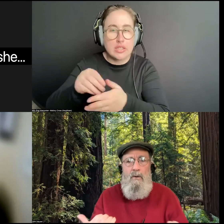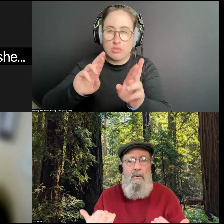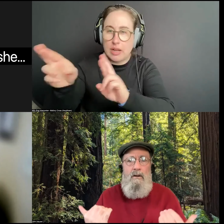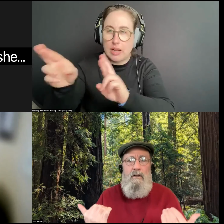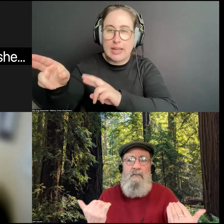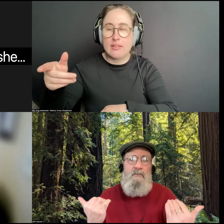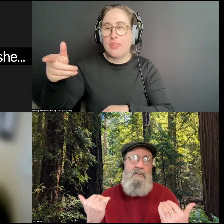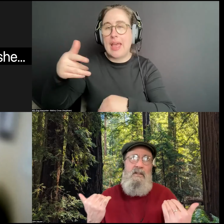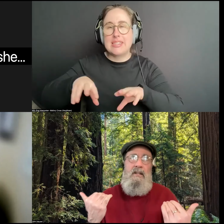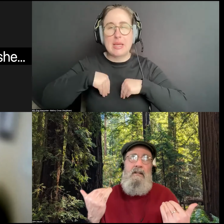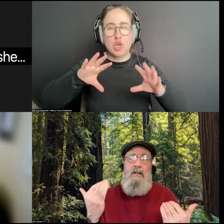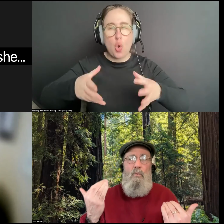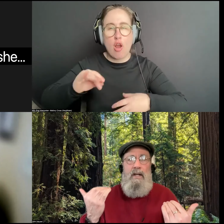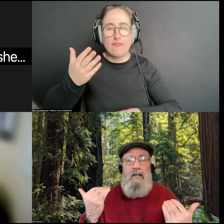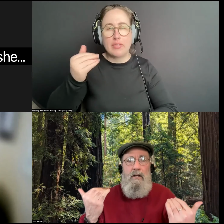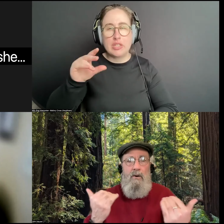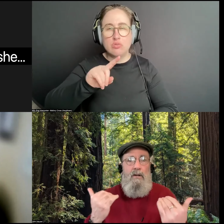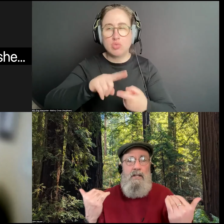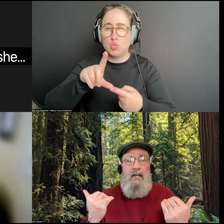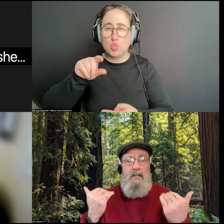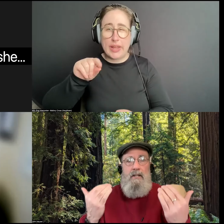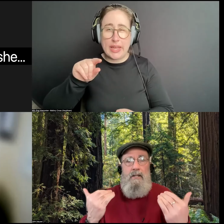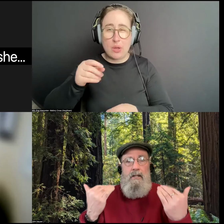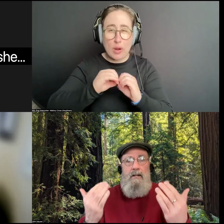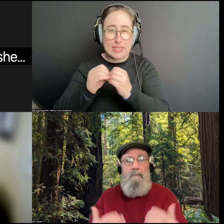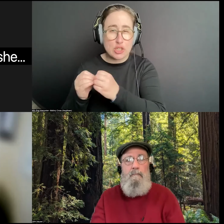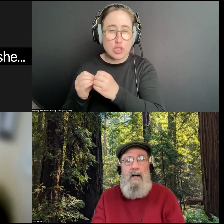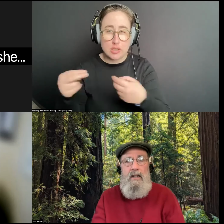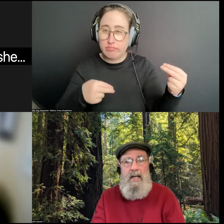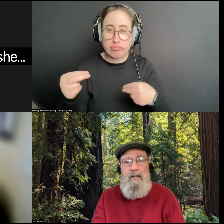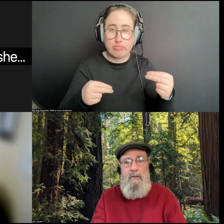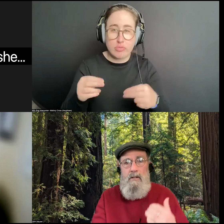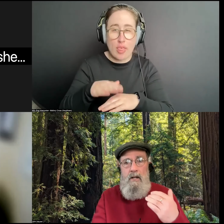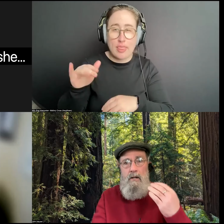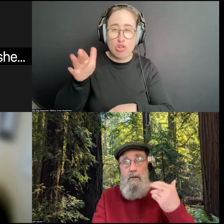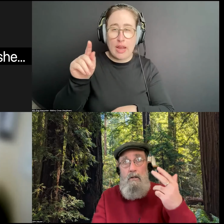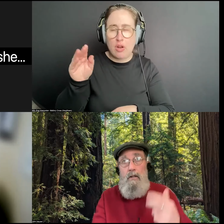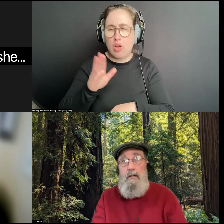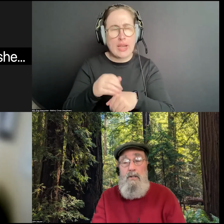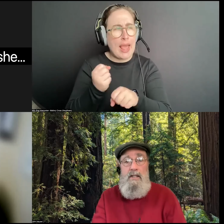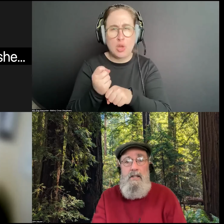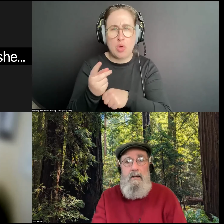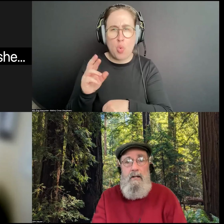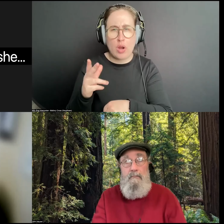accept a cohort of 15 to 20 organizations on an annual